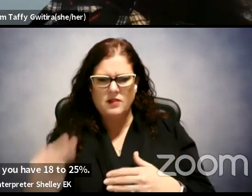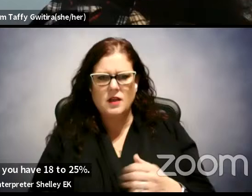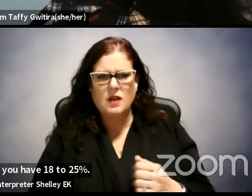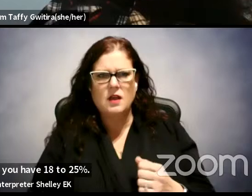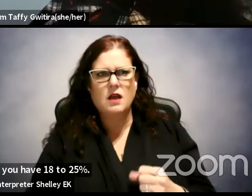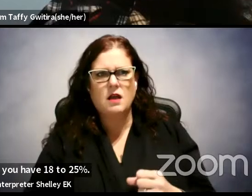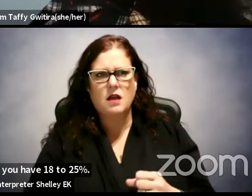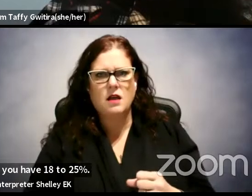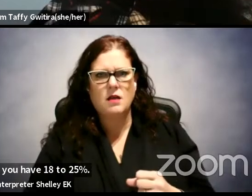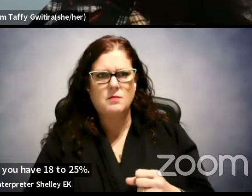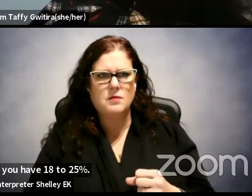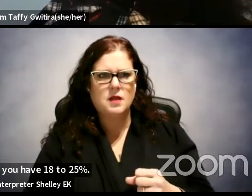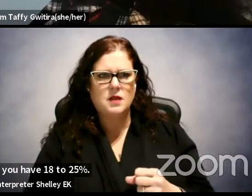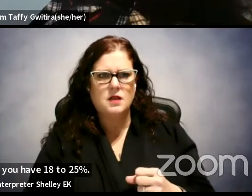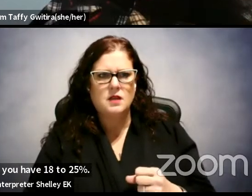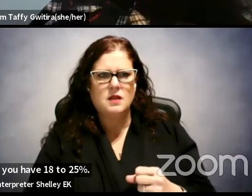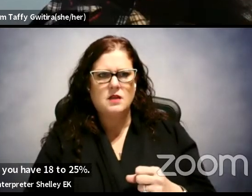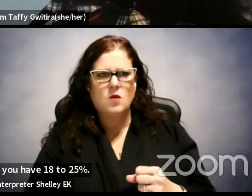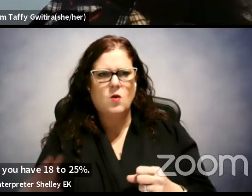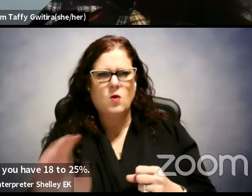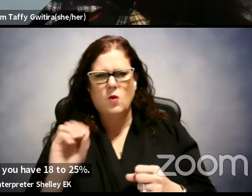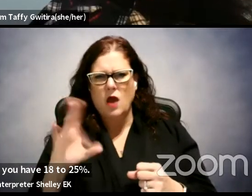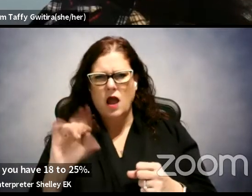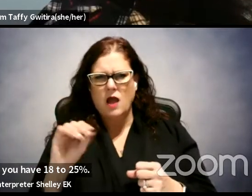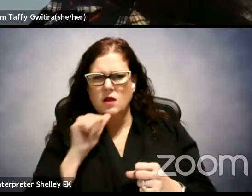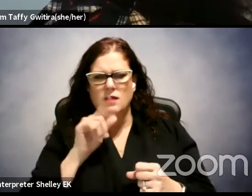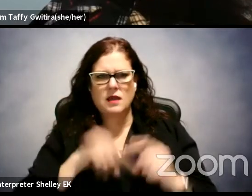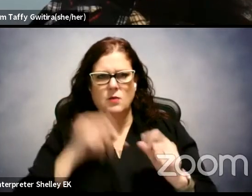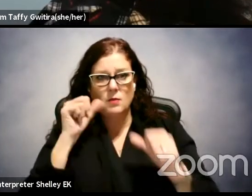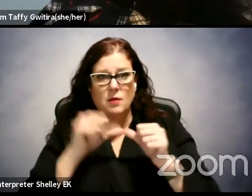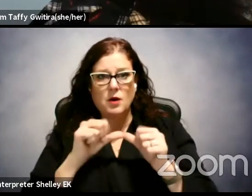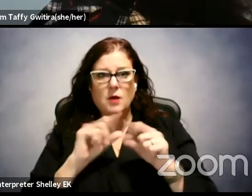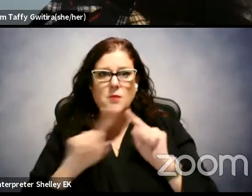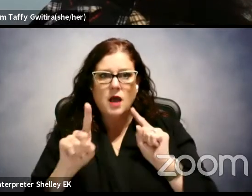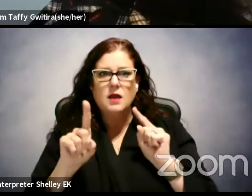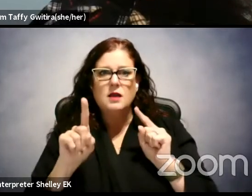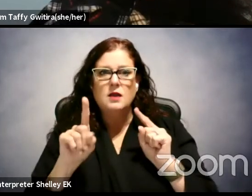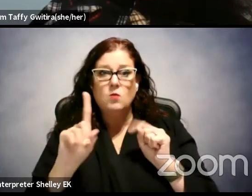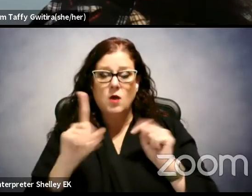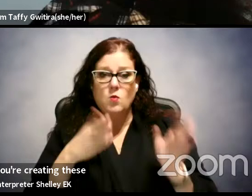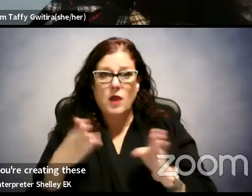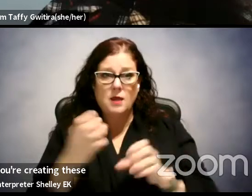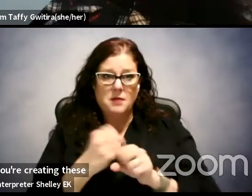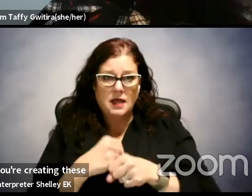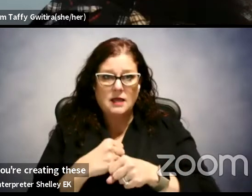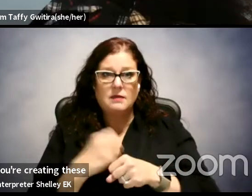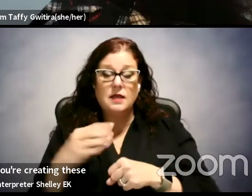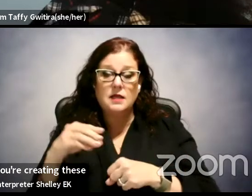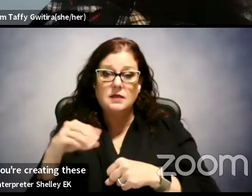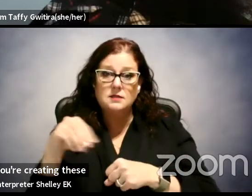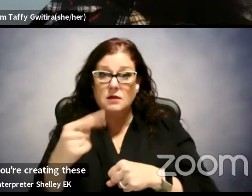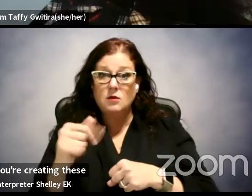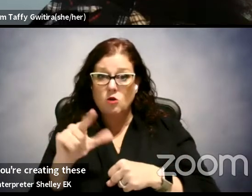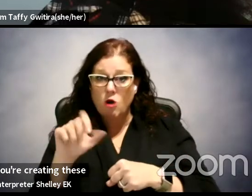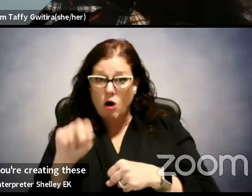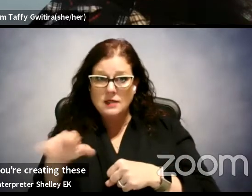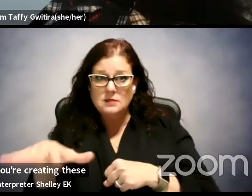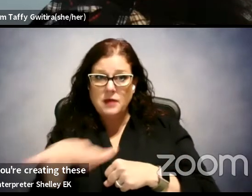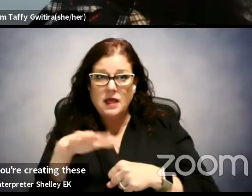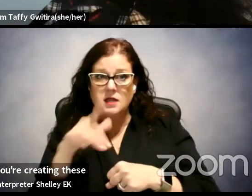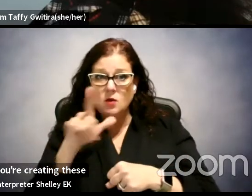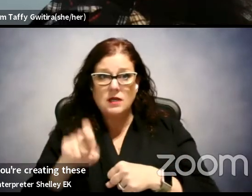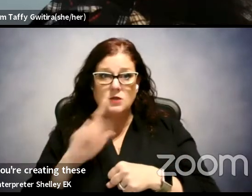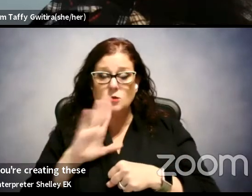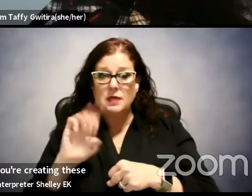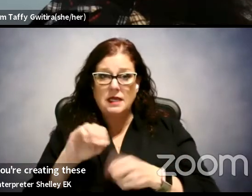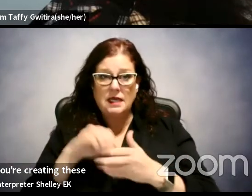Chicago or in Ohio. But that's one way. Like when you're creating these garden spaces, they don't necessarily have to be